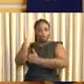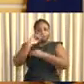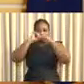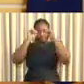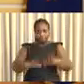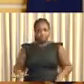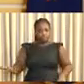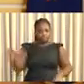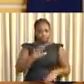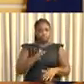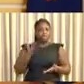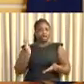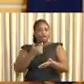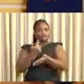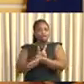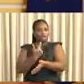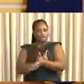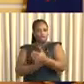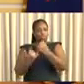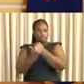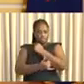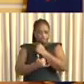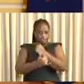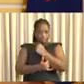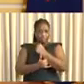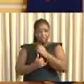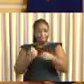May God bless us all and our homeland, Ghana,